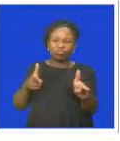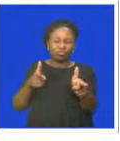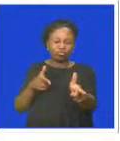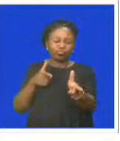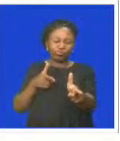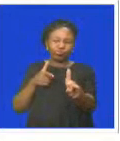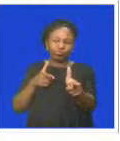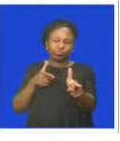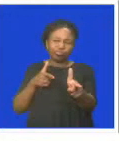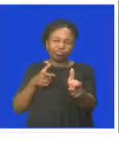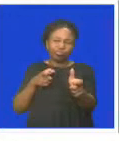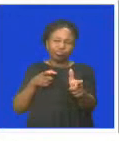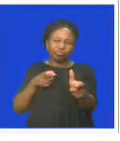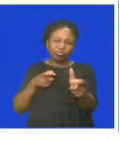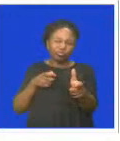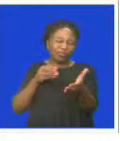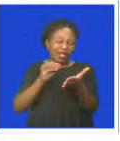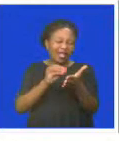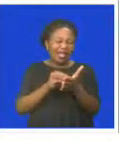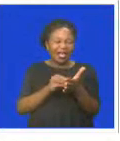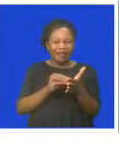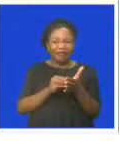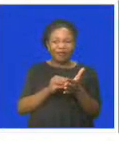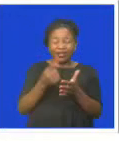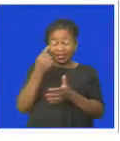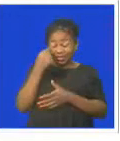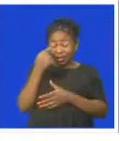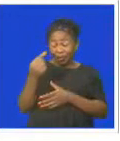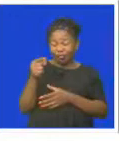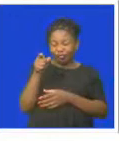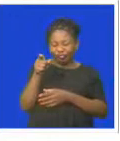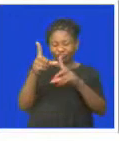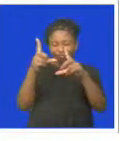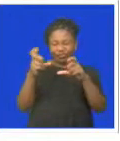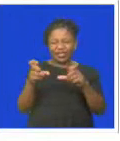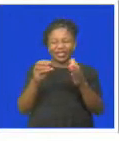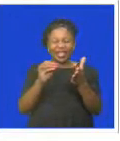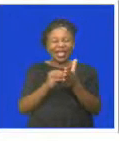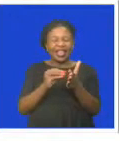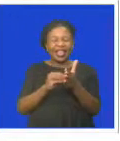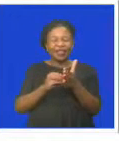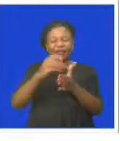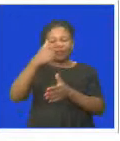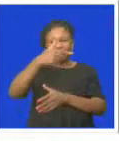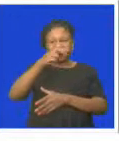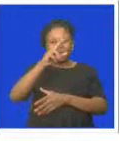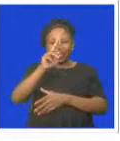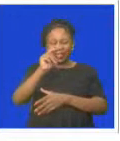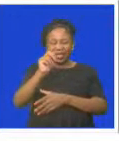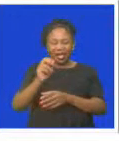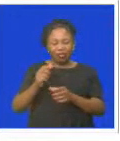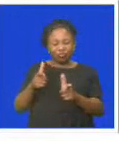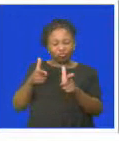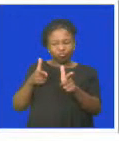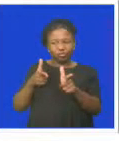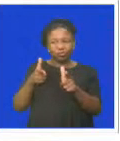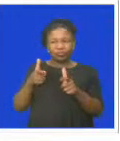always carries big guns. Here's the gun. Yes, my dear Lena, let's